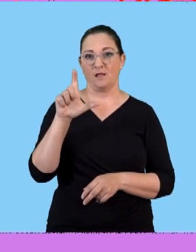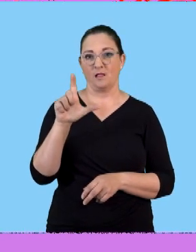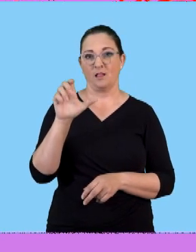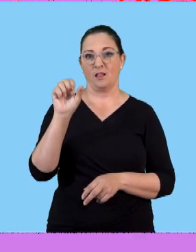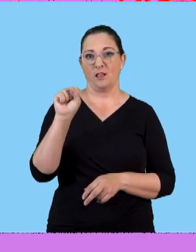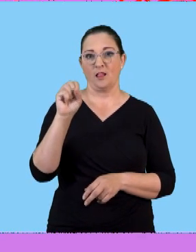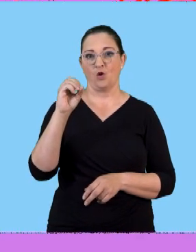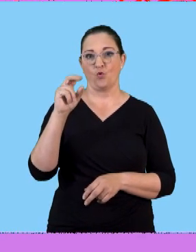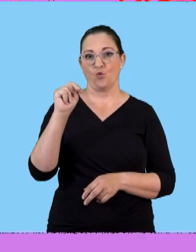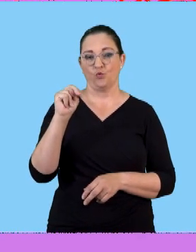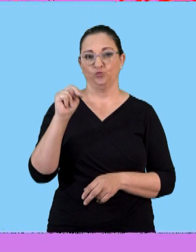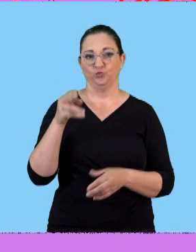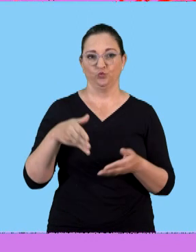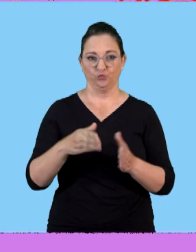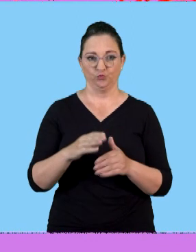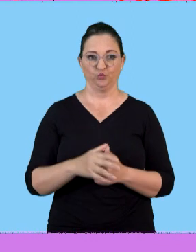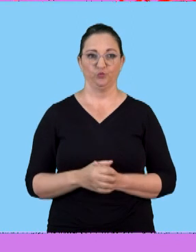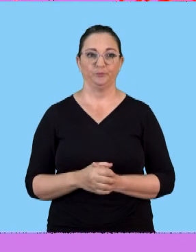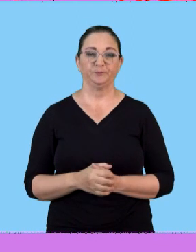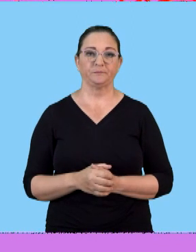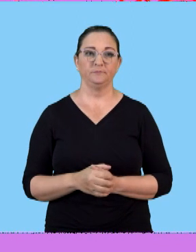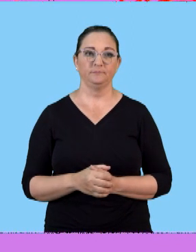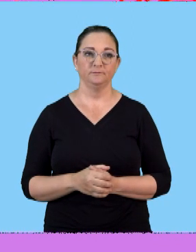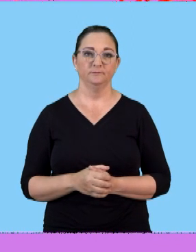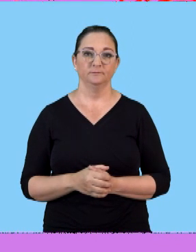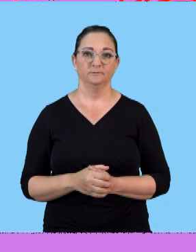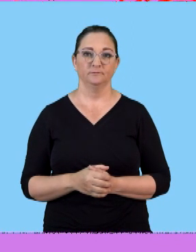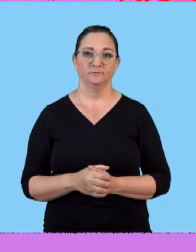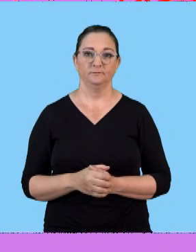Okay, so I'll write it down. Turn right into Mendelssohn.